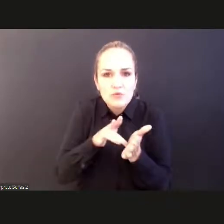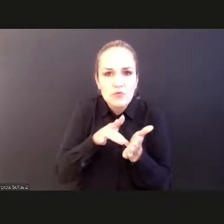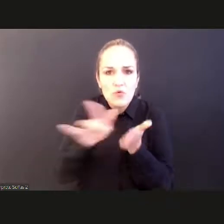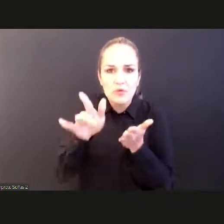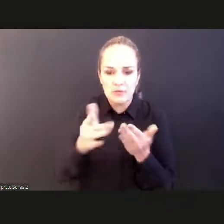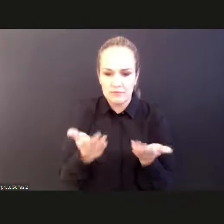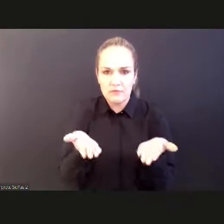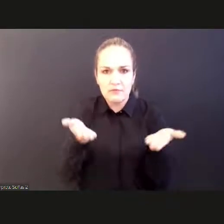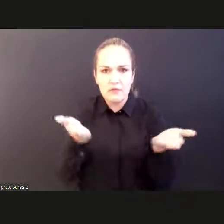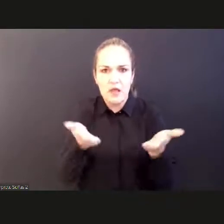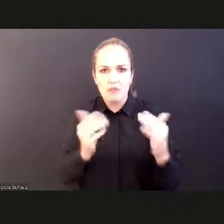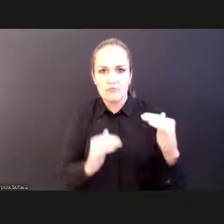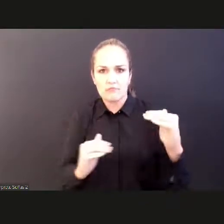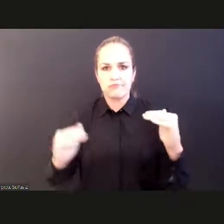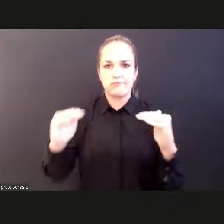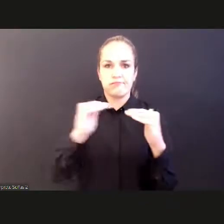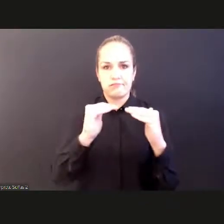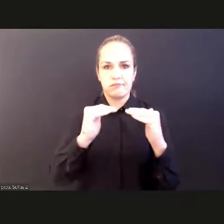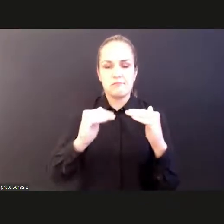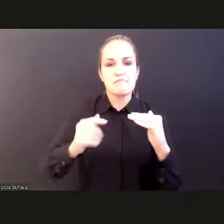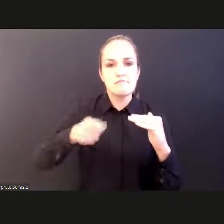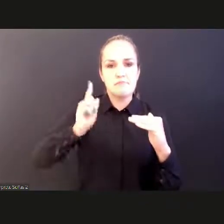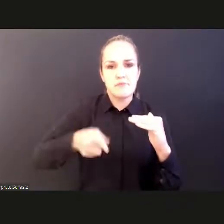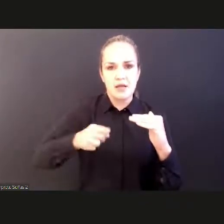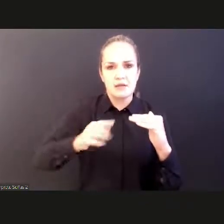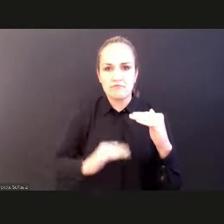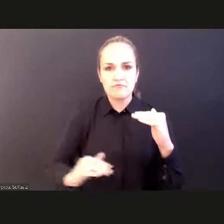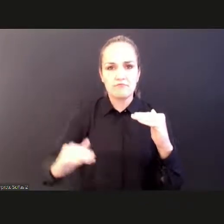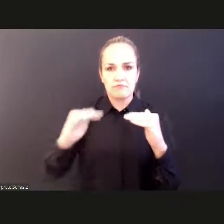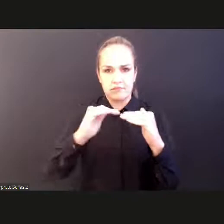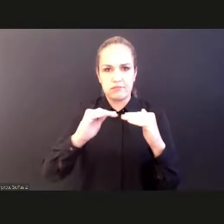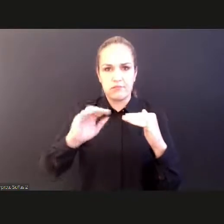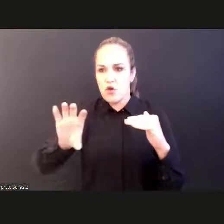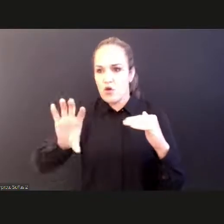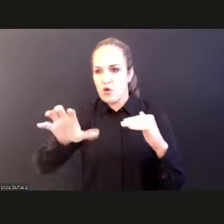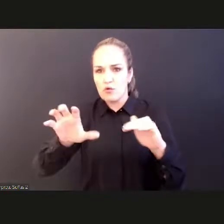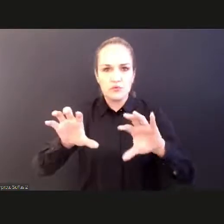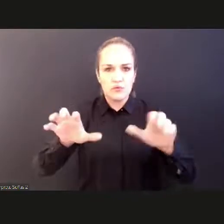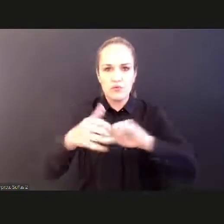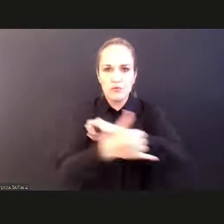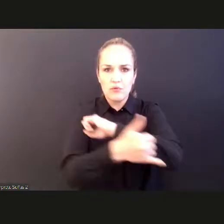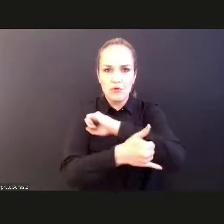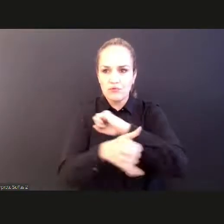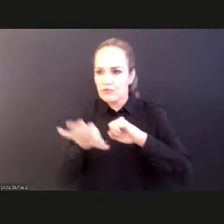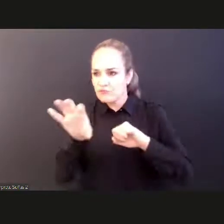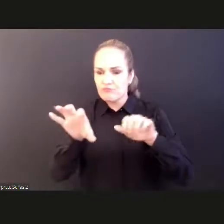and consolidate the regional digital strategy.